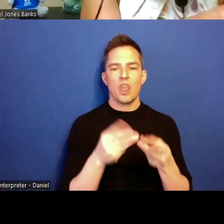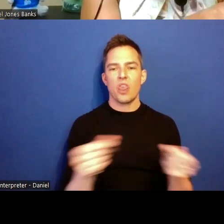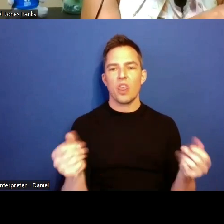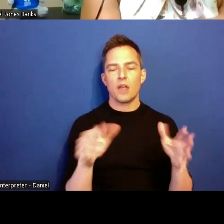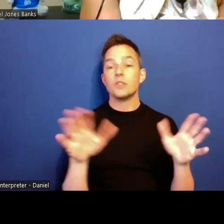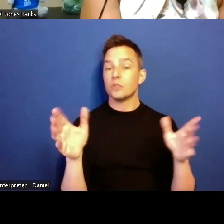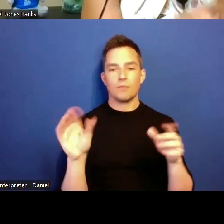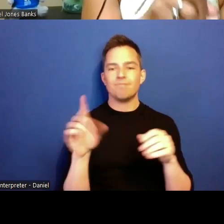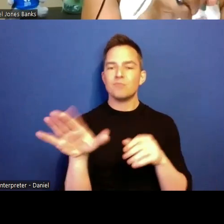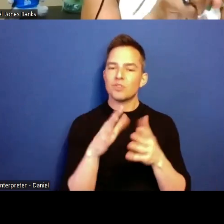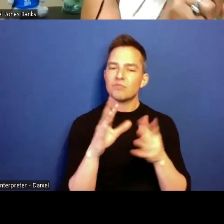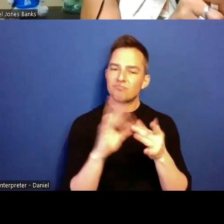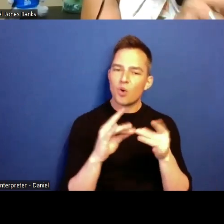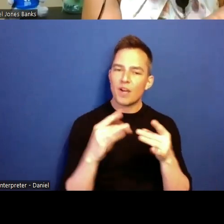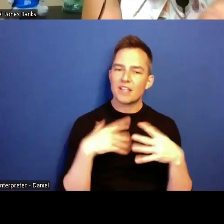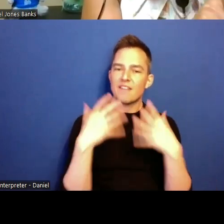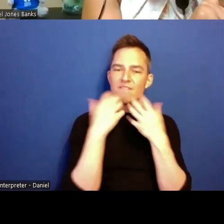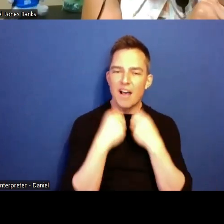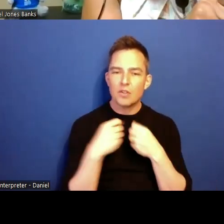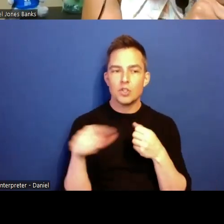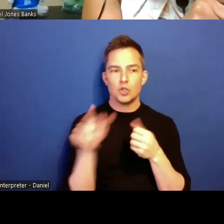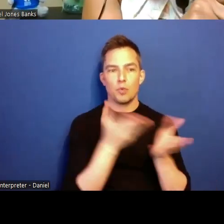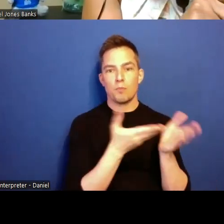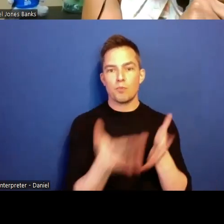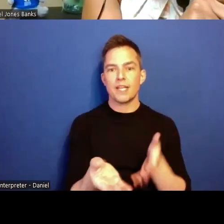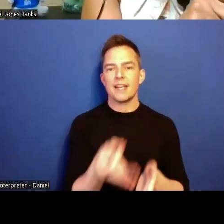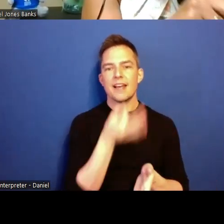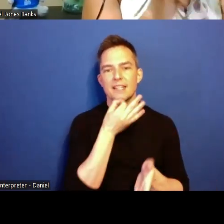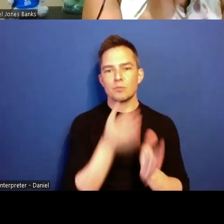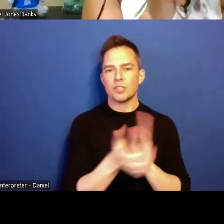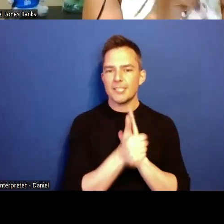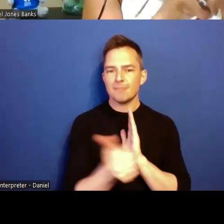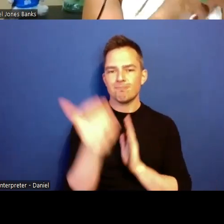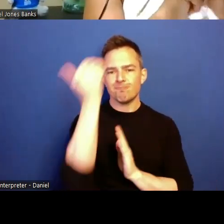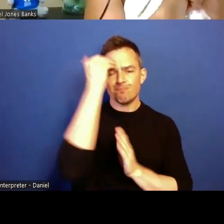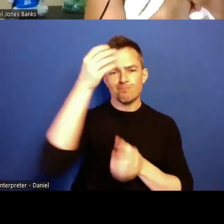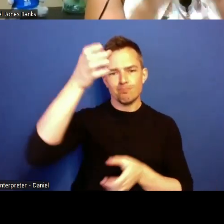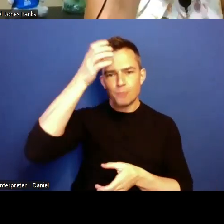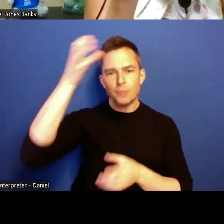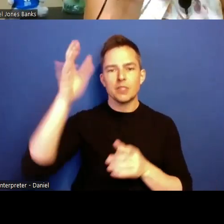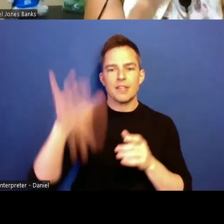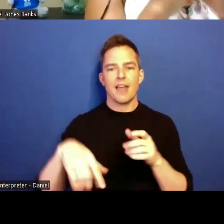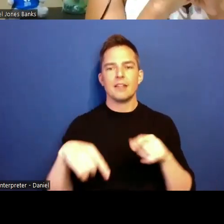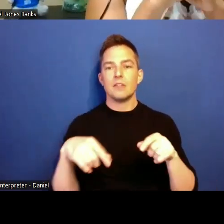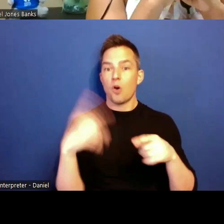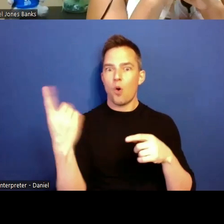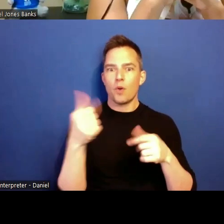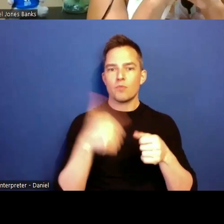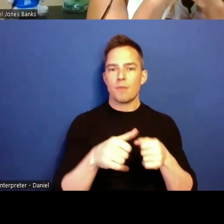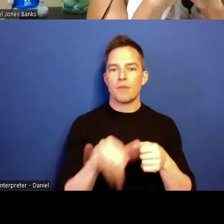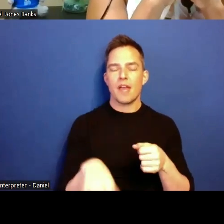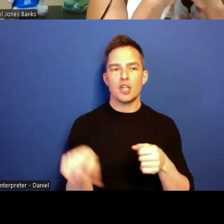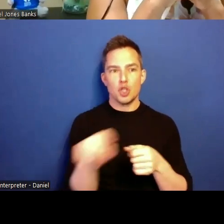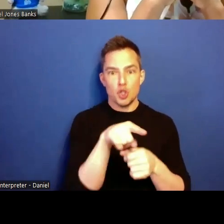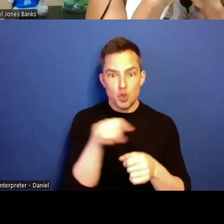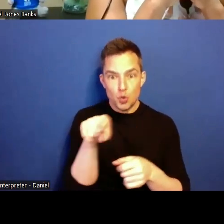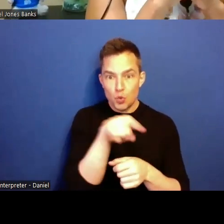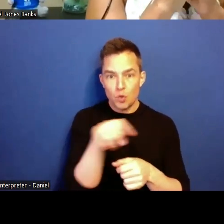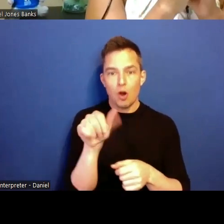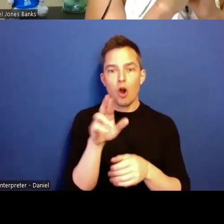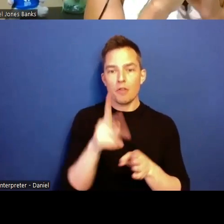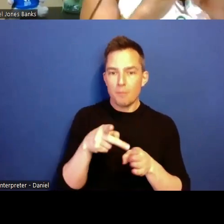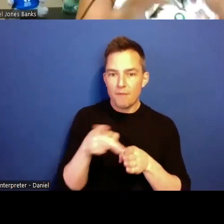have value. You bring expertise to the table. Always remember that you are the professional of your